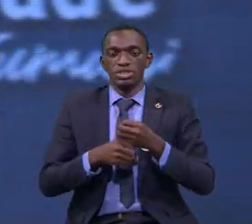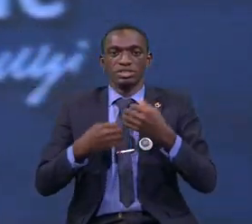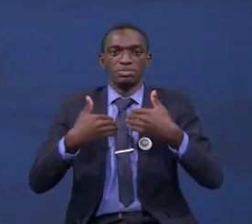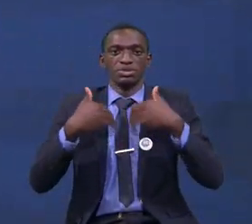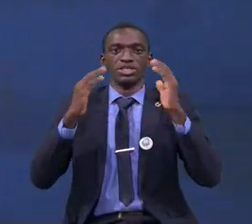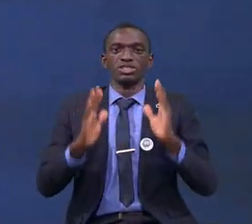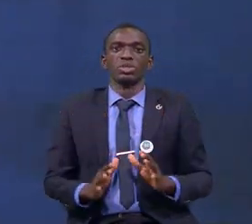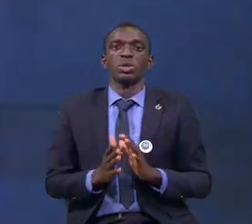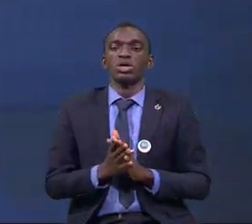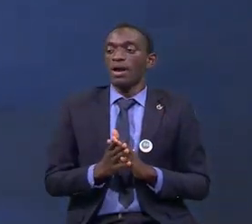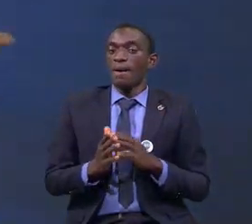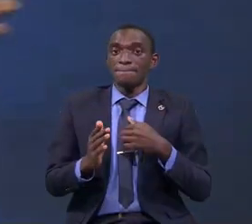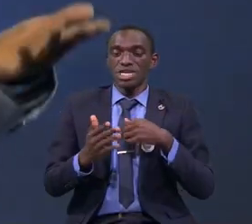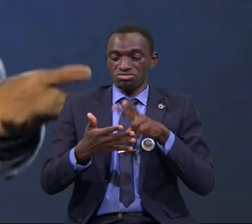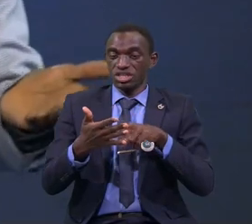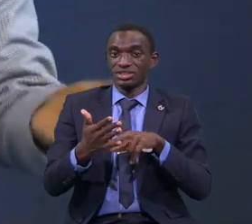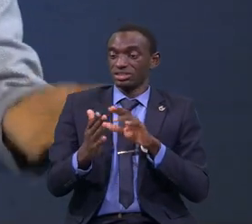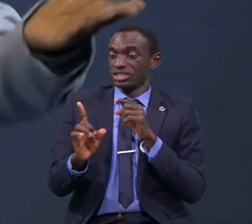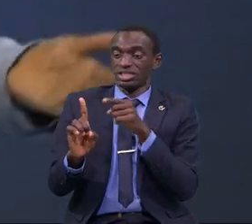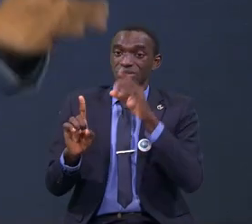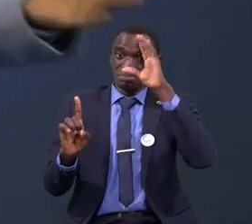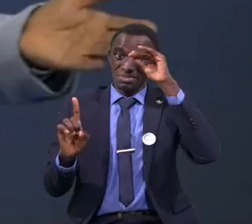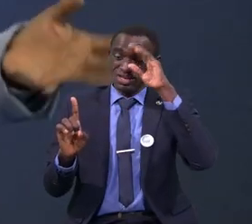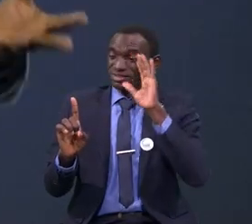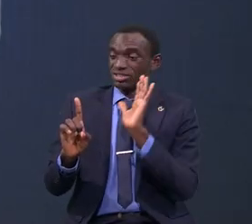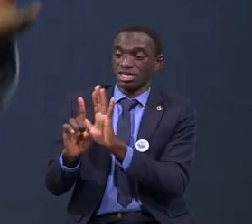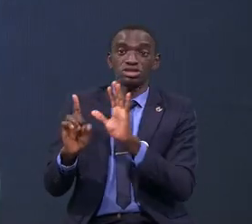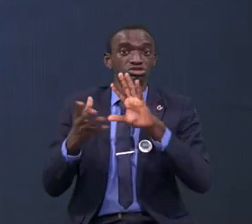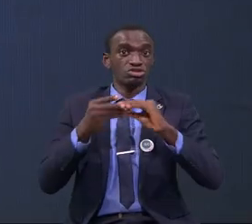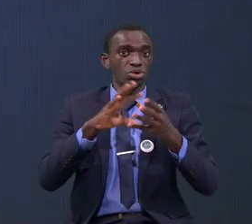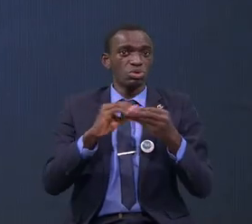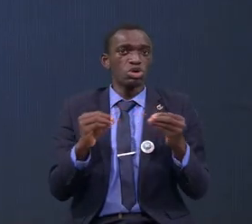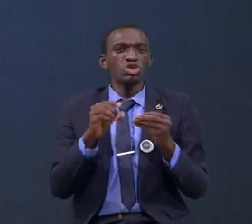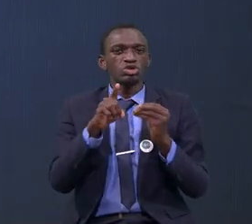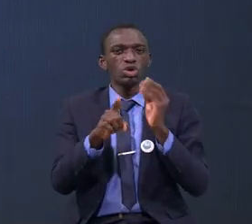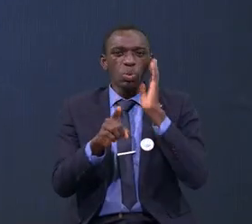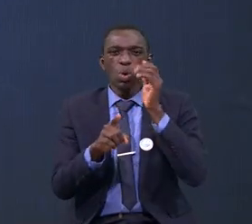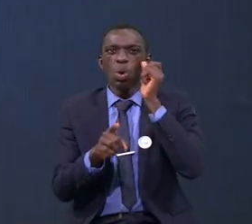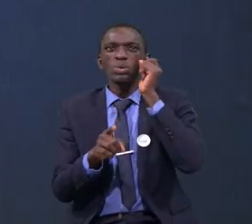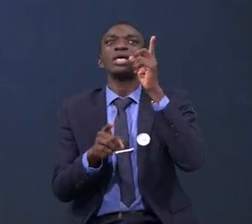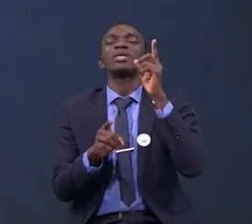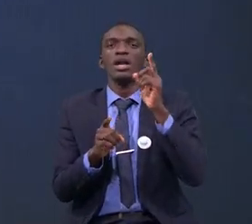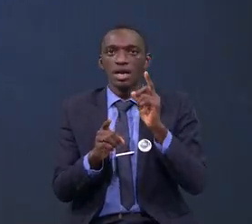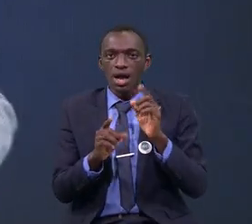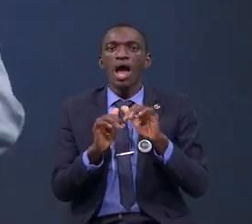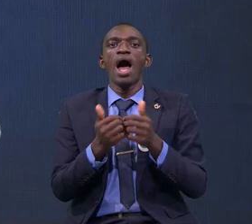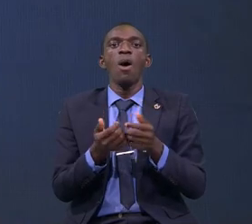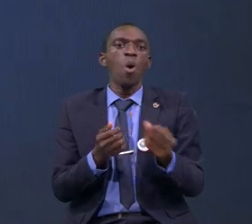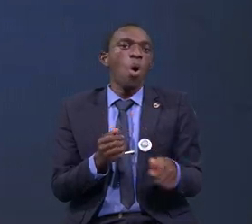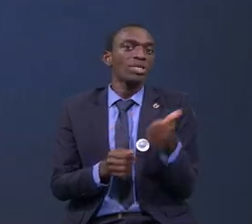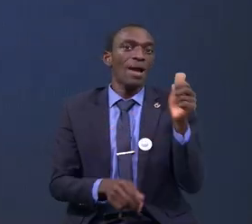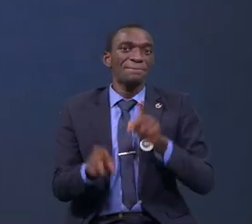story to you so you will know how others partook of the blessing of God.